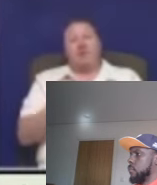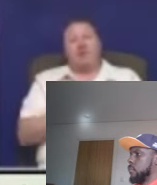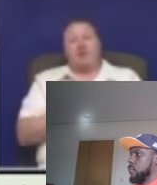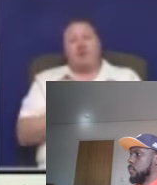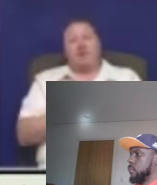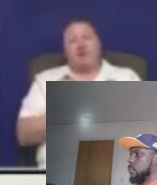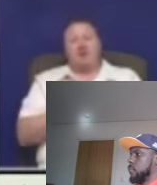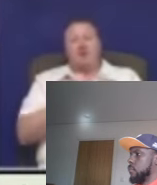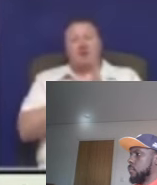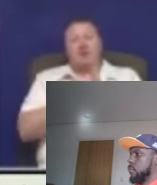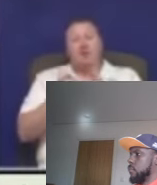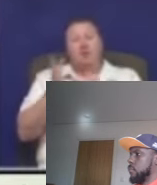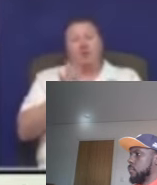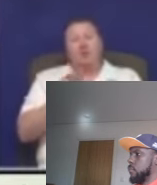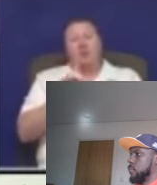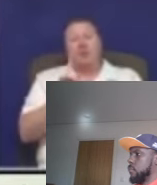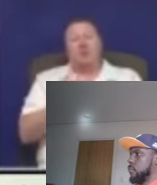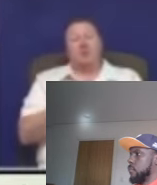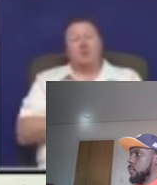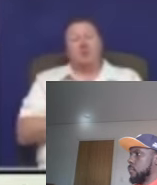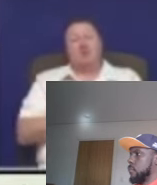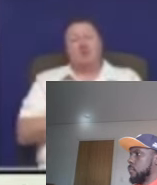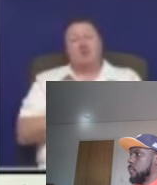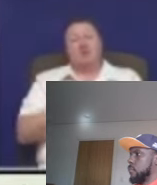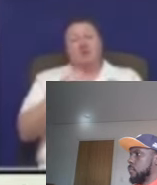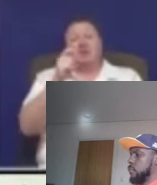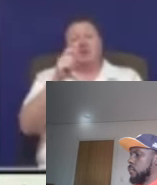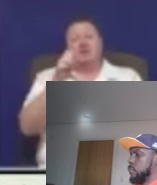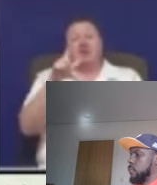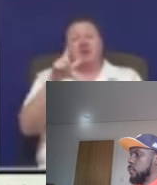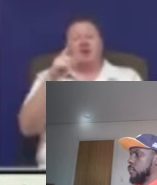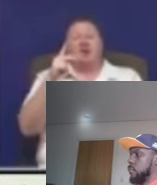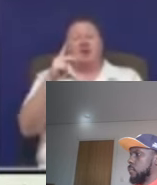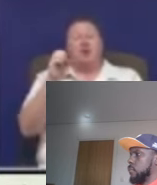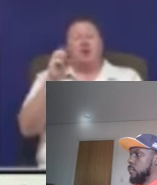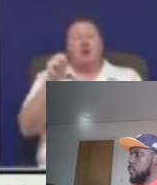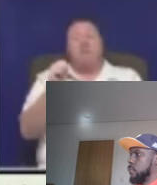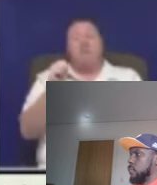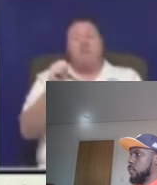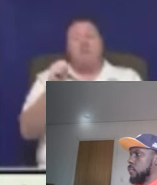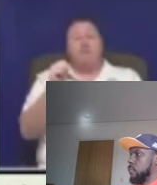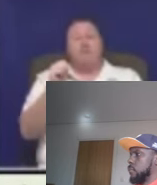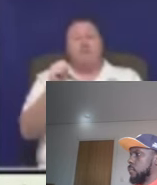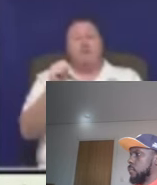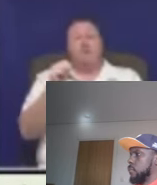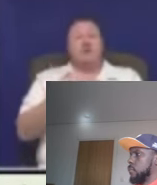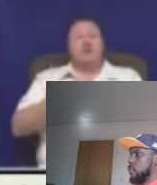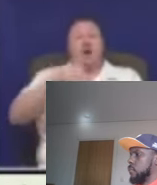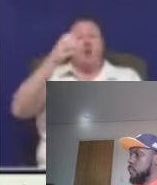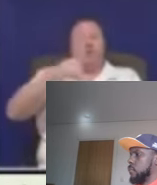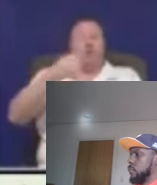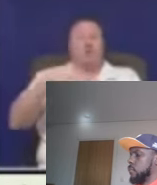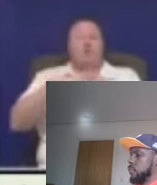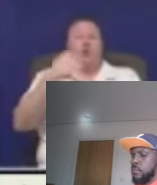most striking examples of these delays is the Telkom Towers project in Tshwane, where approximately